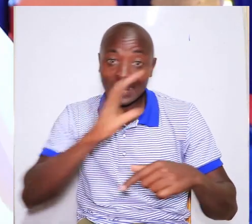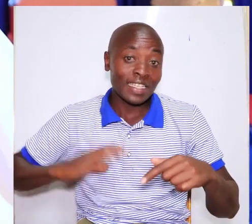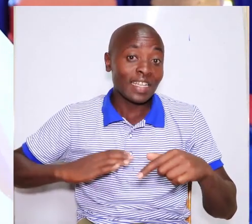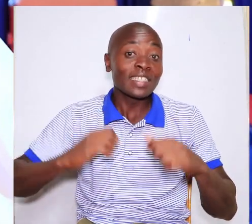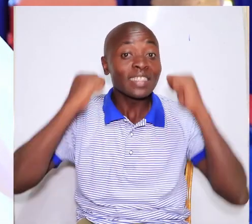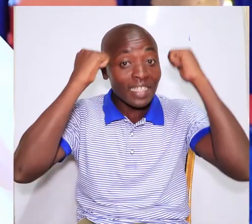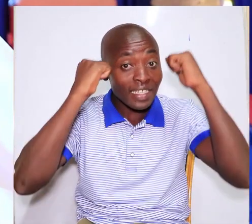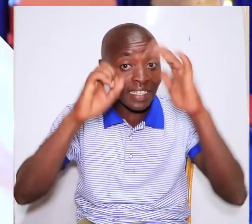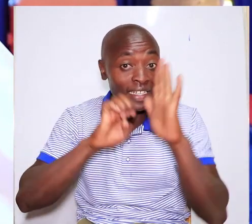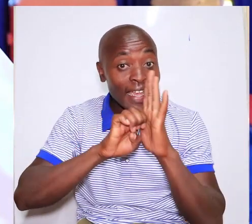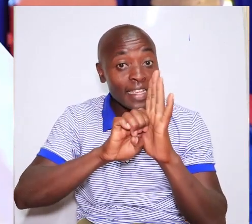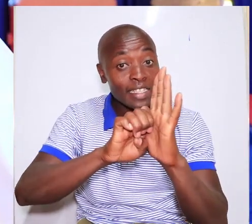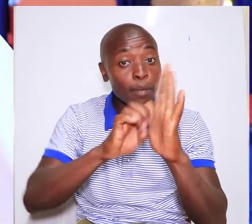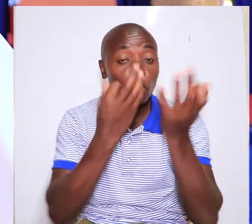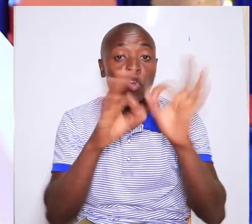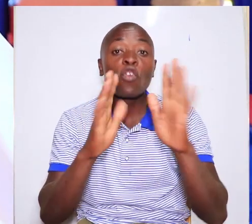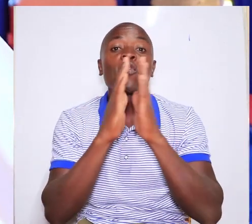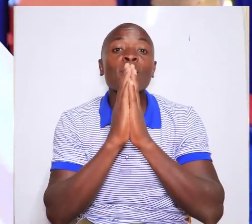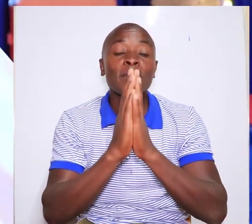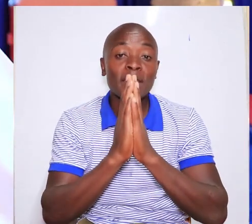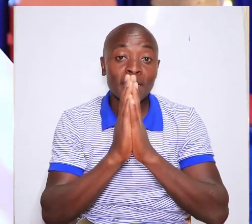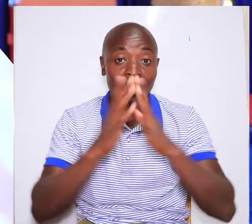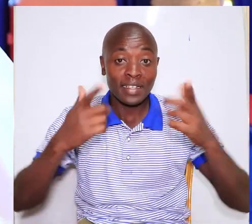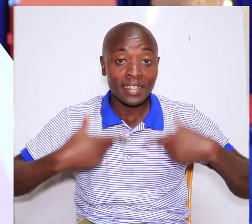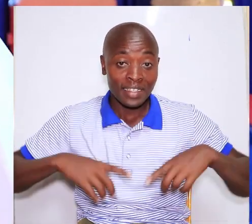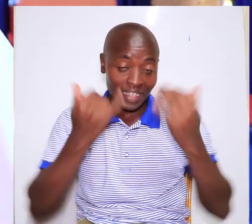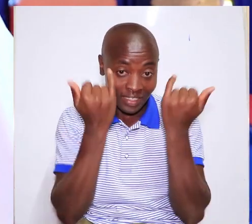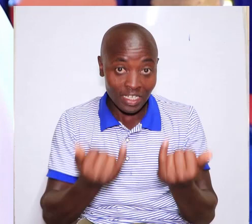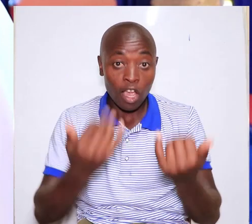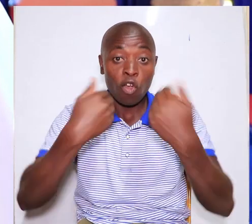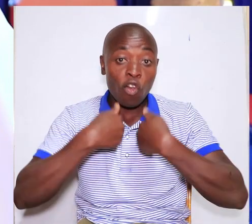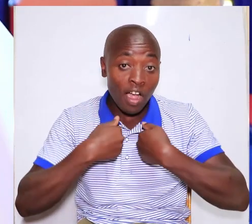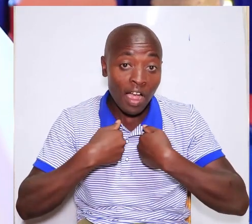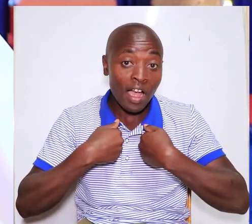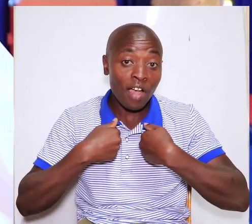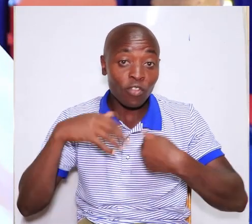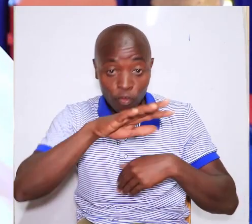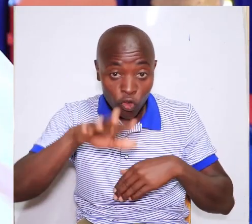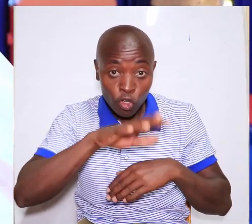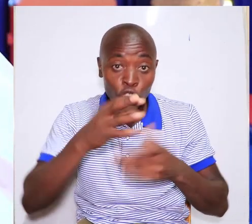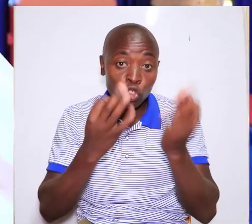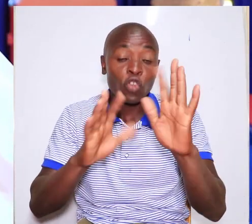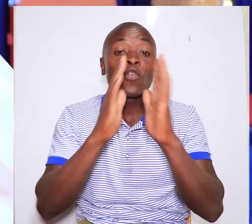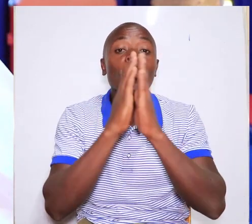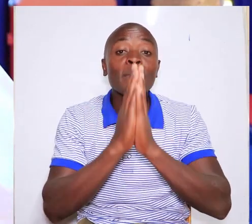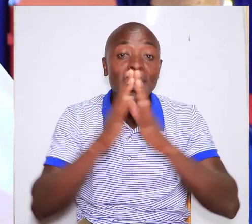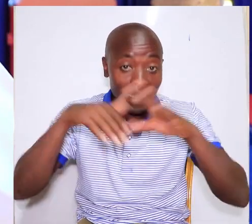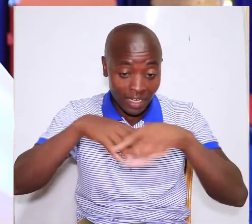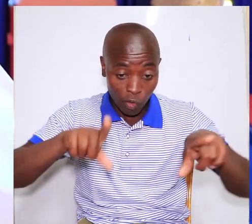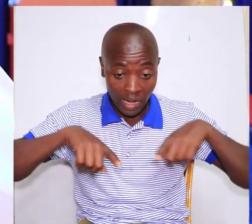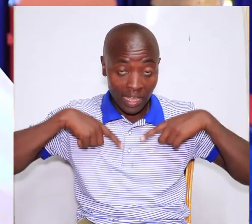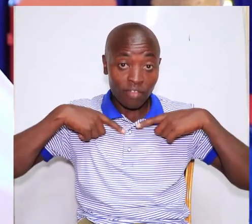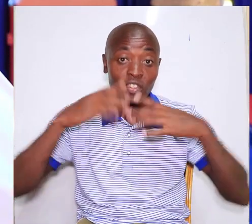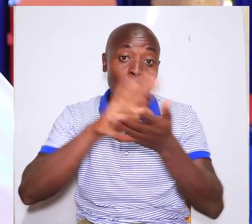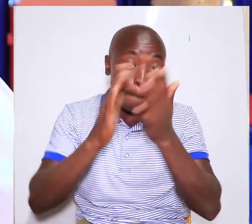is a great example of intercession. Let us therefore hold fast the foundations of intercession in our lives